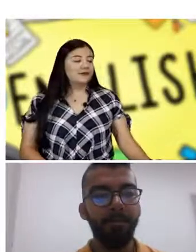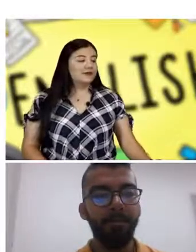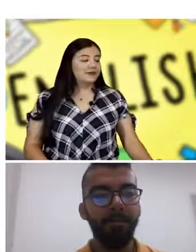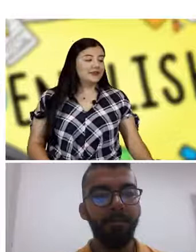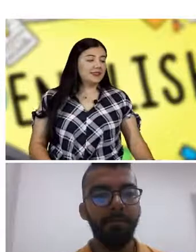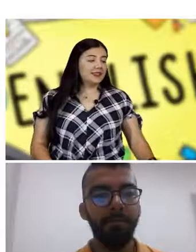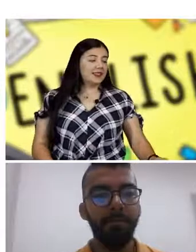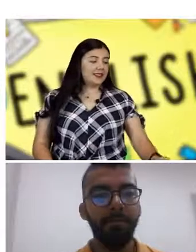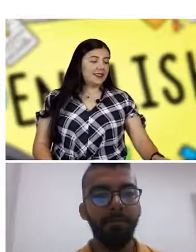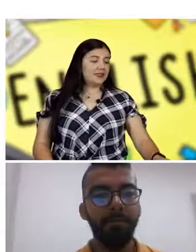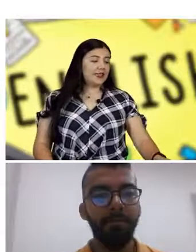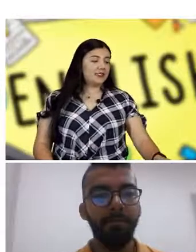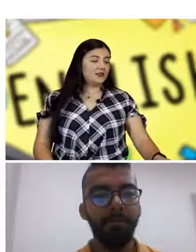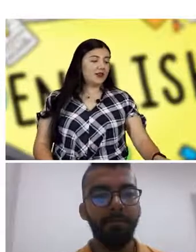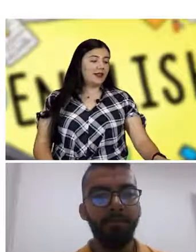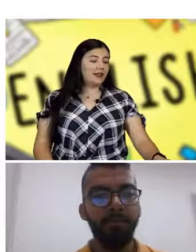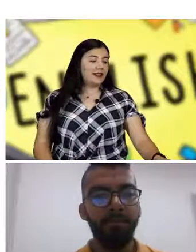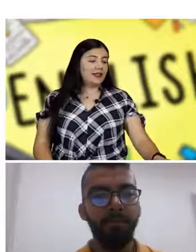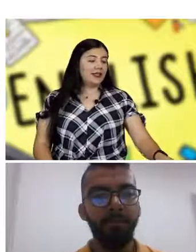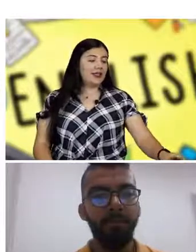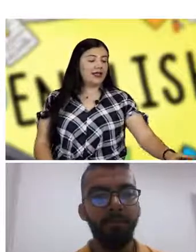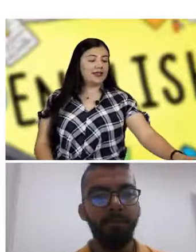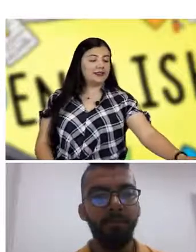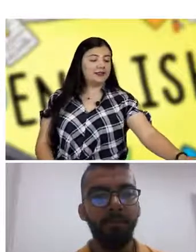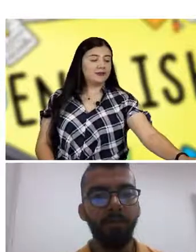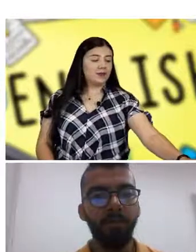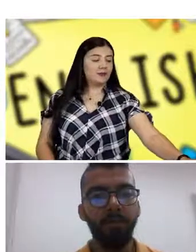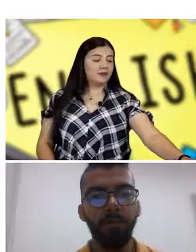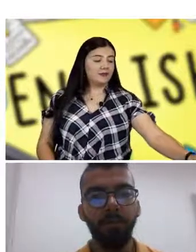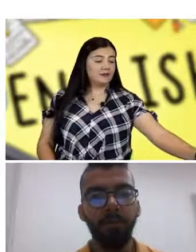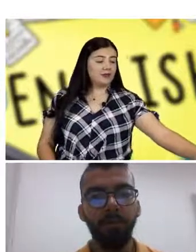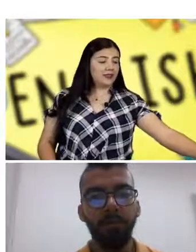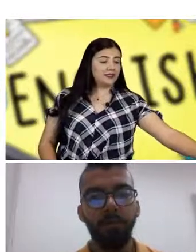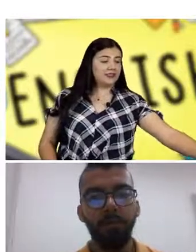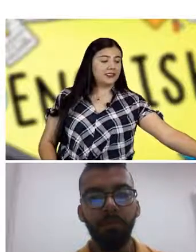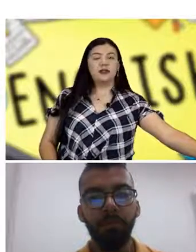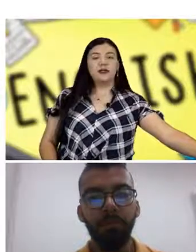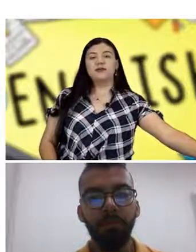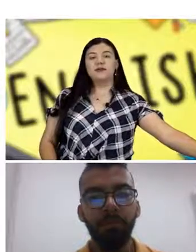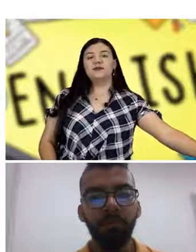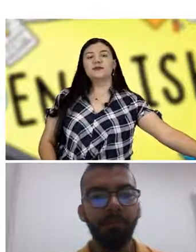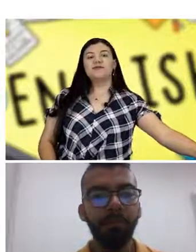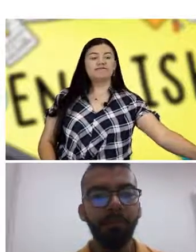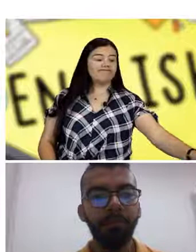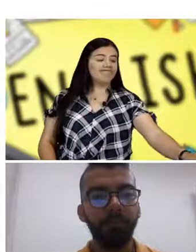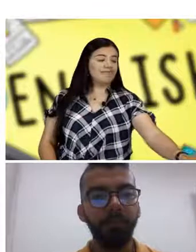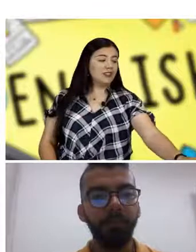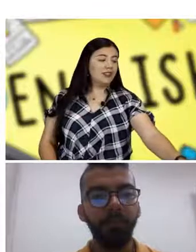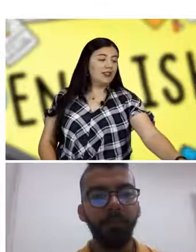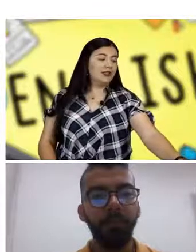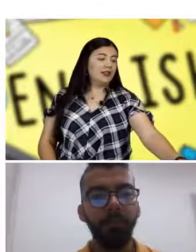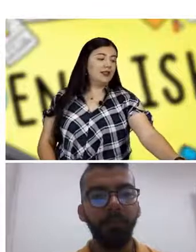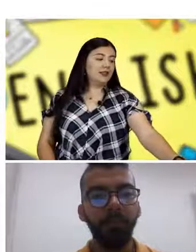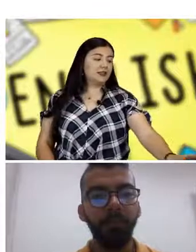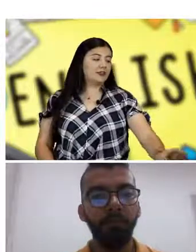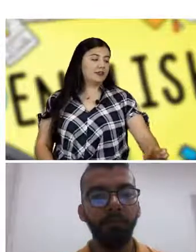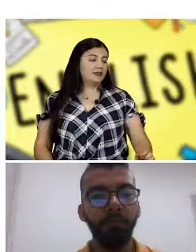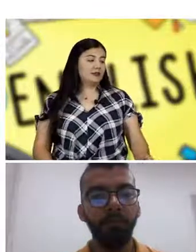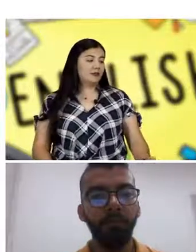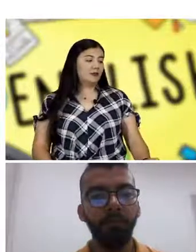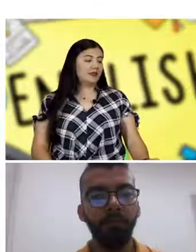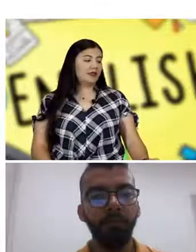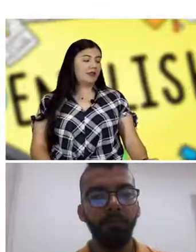Cool. This one is, what part of the body is this one?